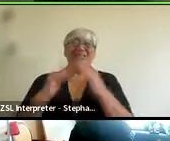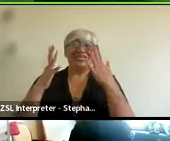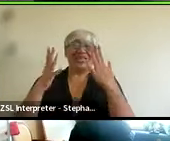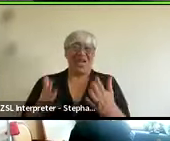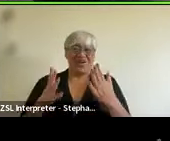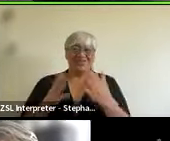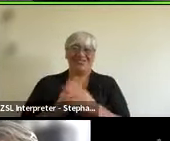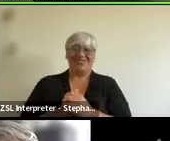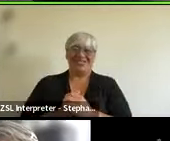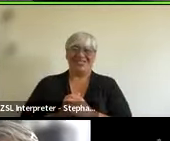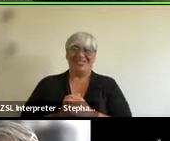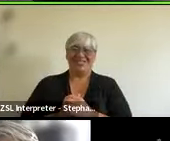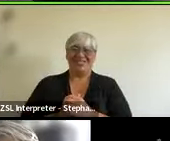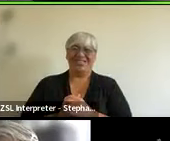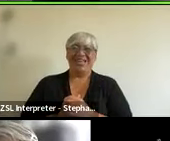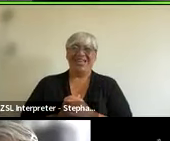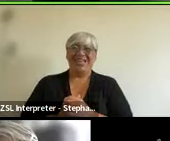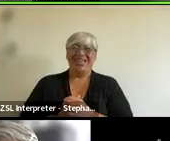now have